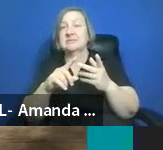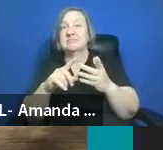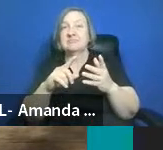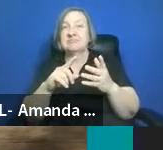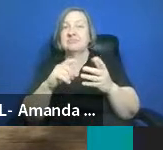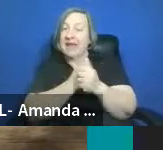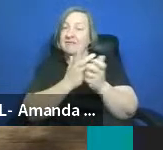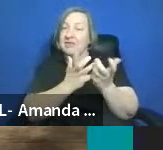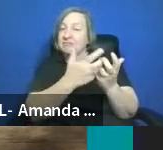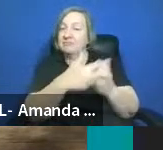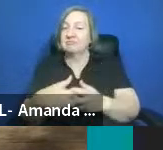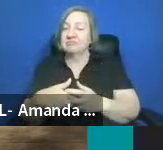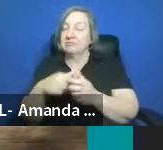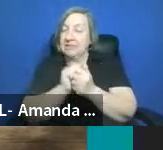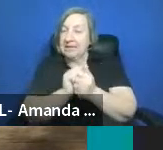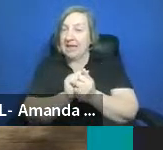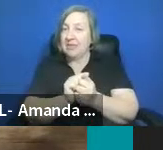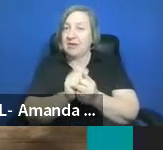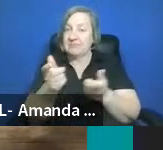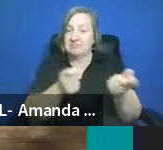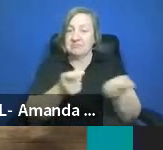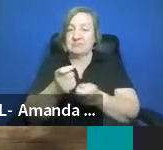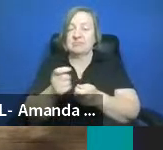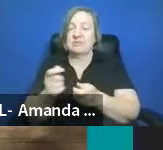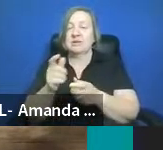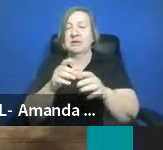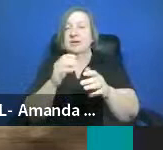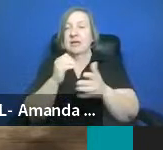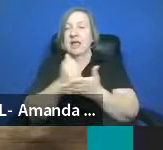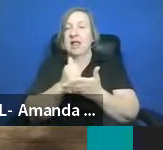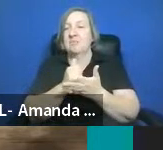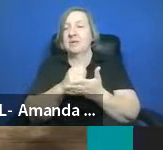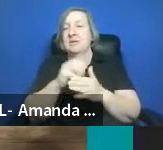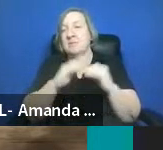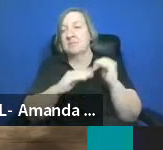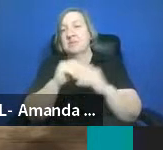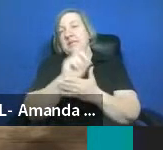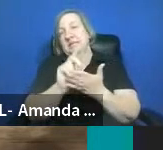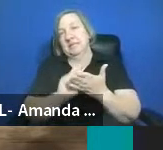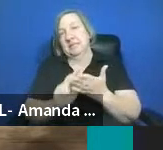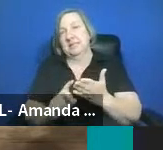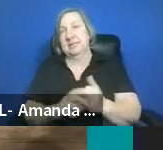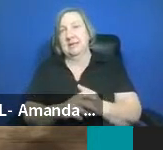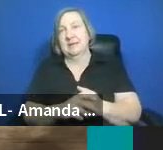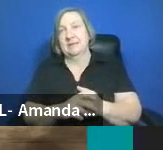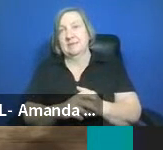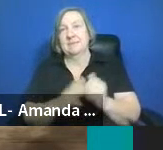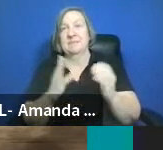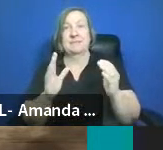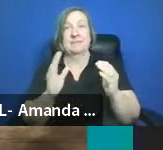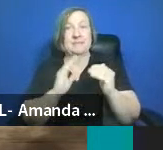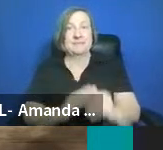form something that would really be a good basis to start building the design off of. Next slide.